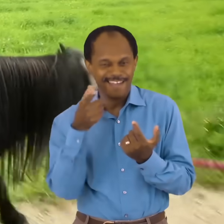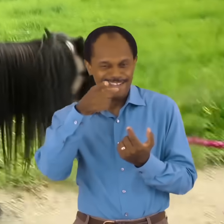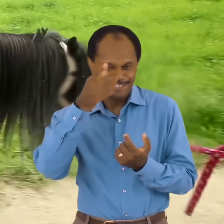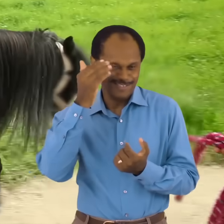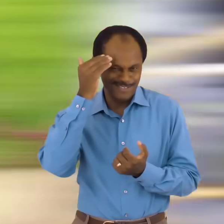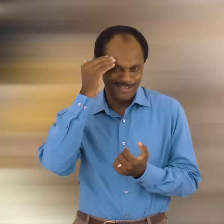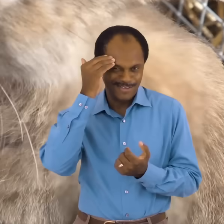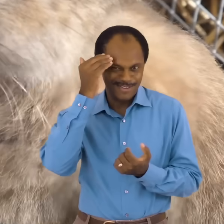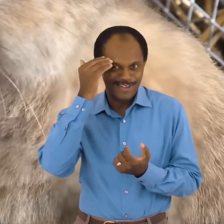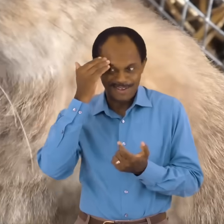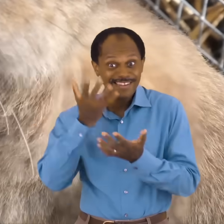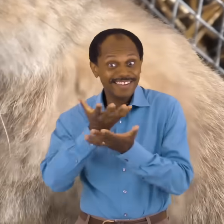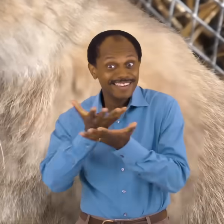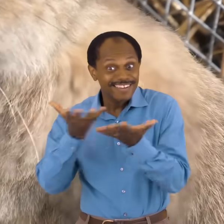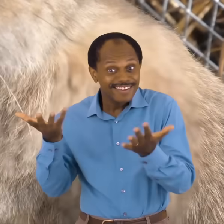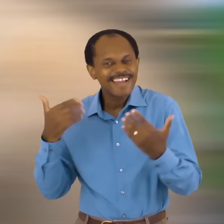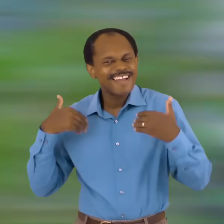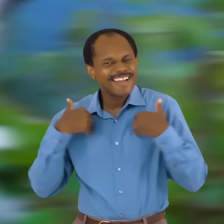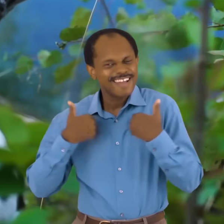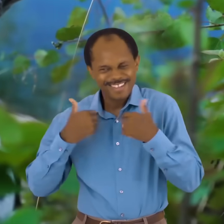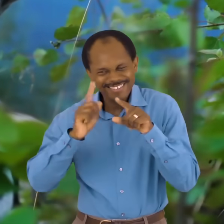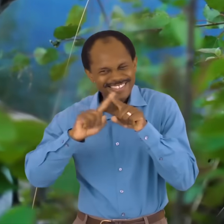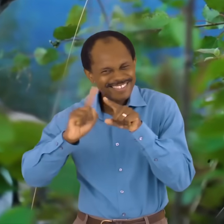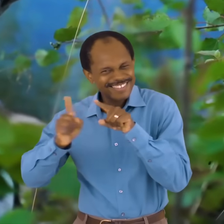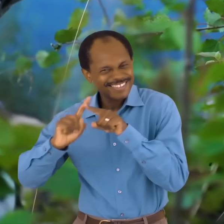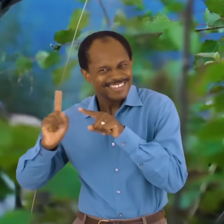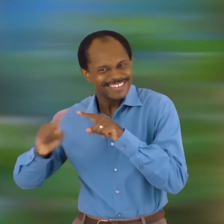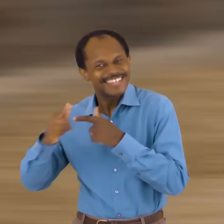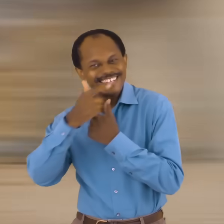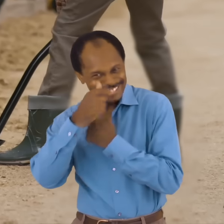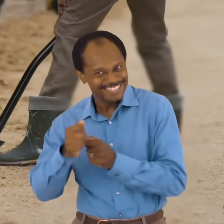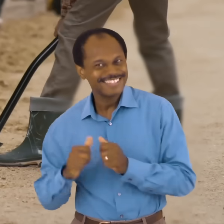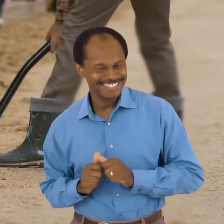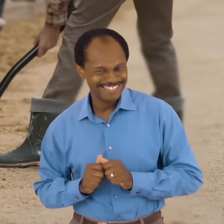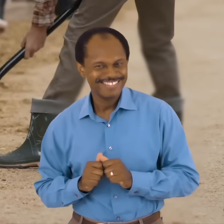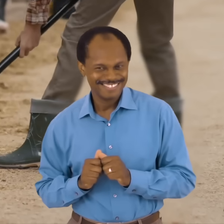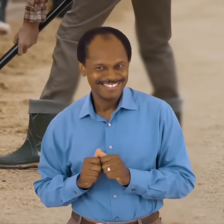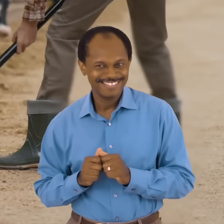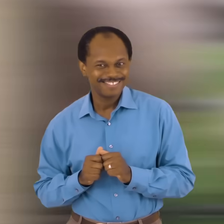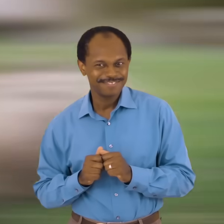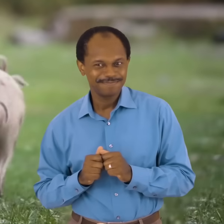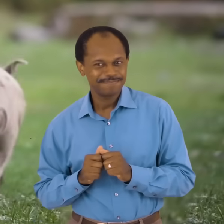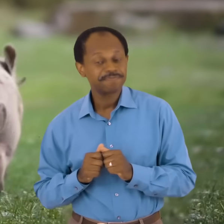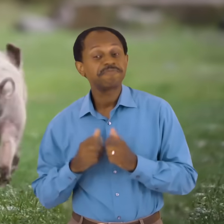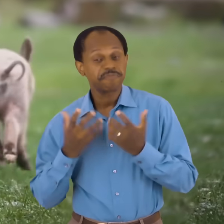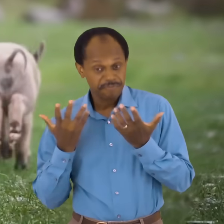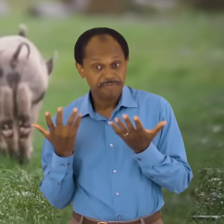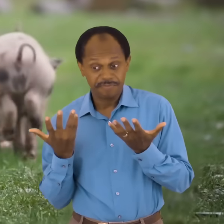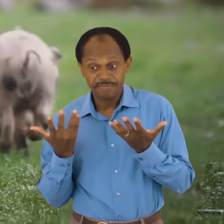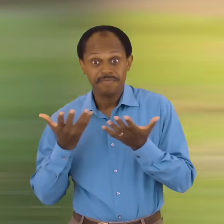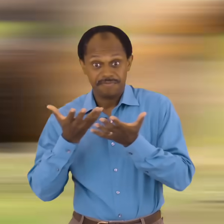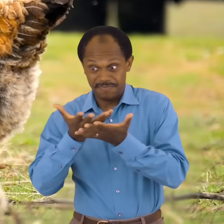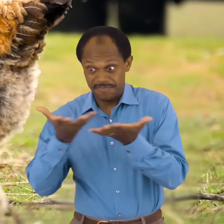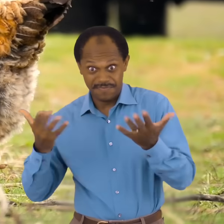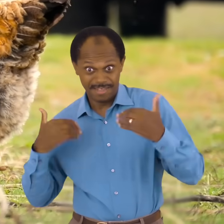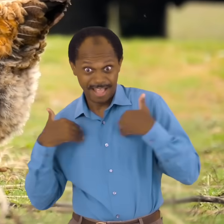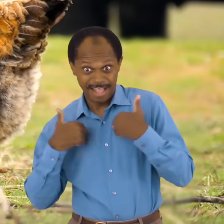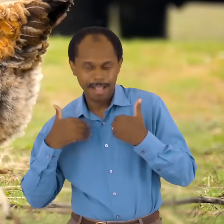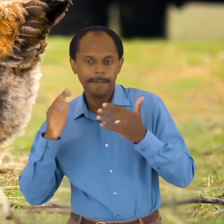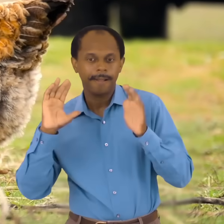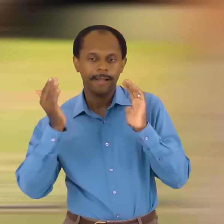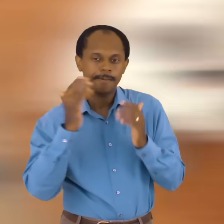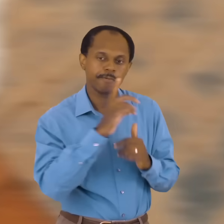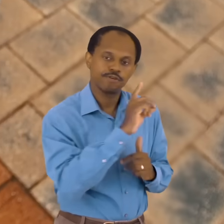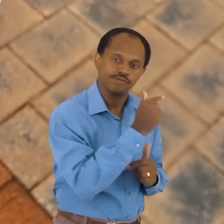so you probably know that there are lots of interesting animals that can live there and they are probably going to be different